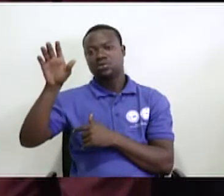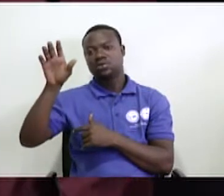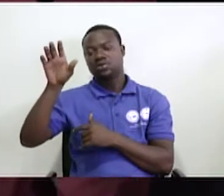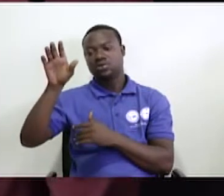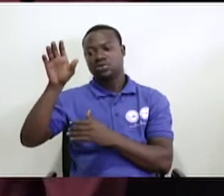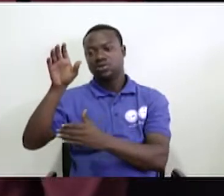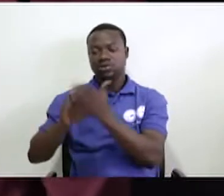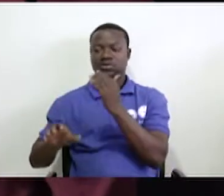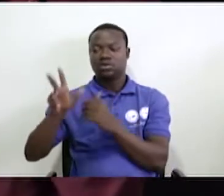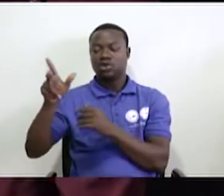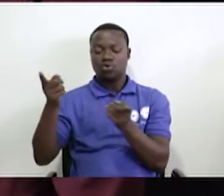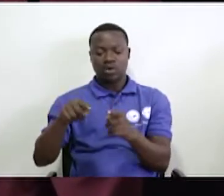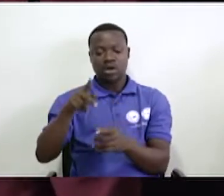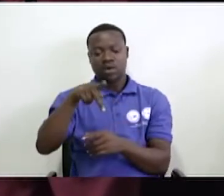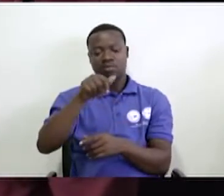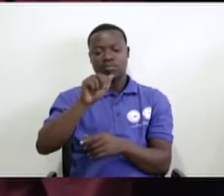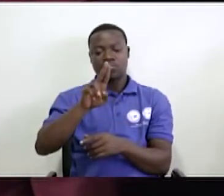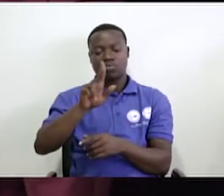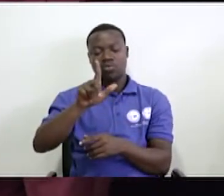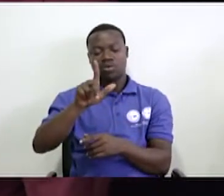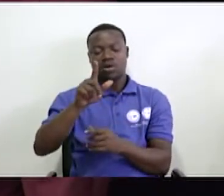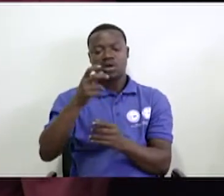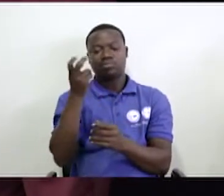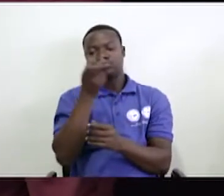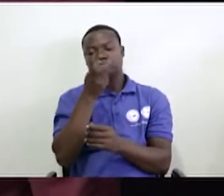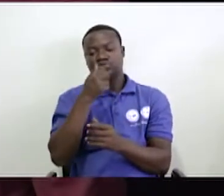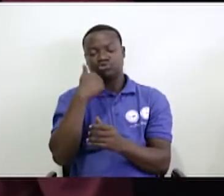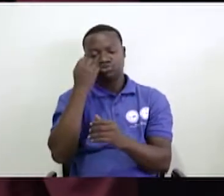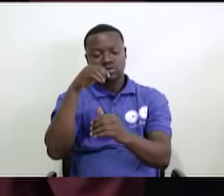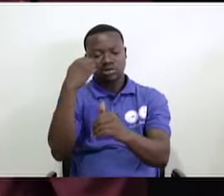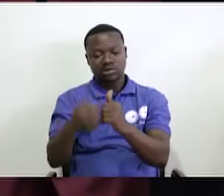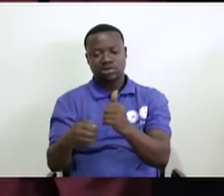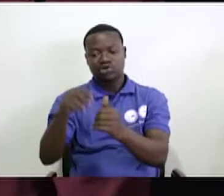address there, Ebra, Oswan for Paul, Edin Casa, verse